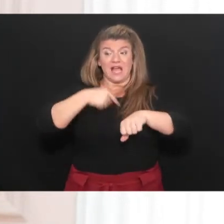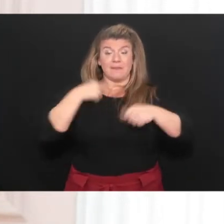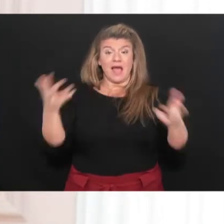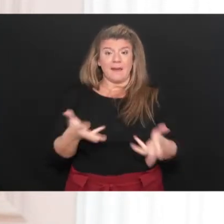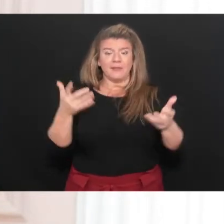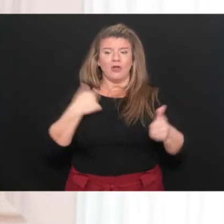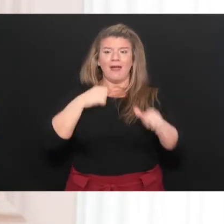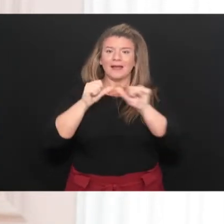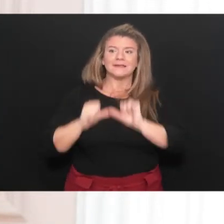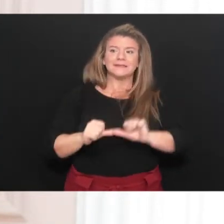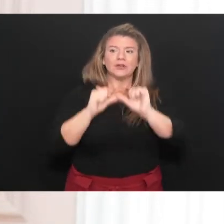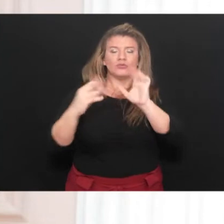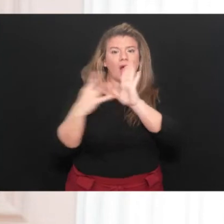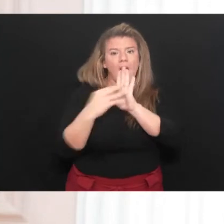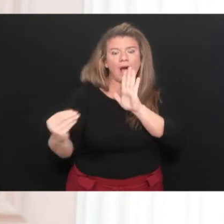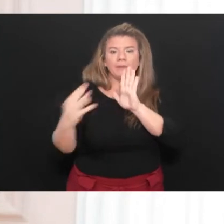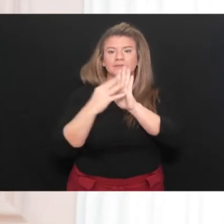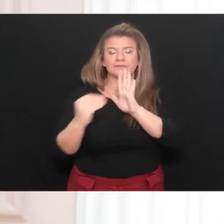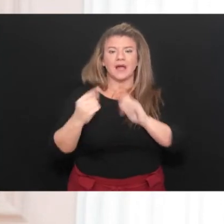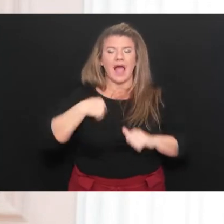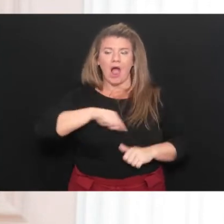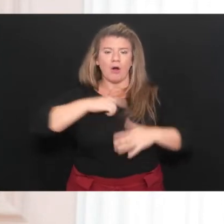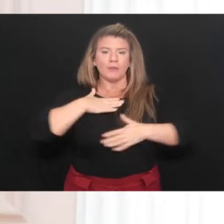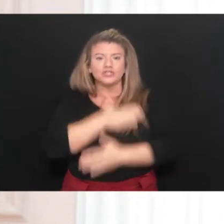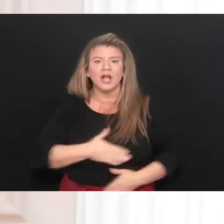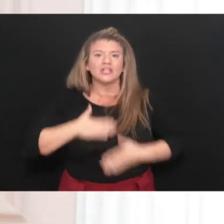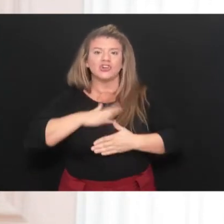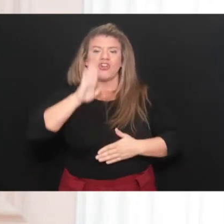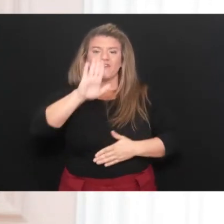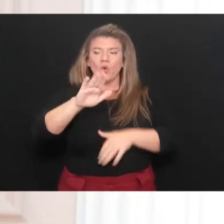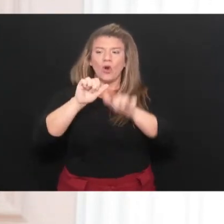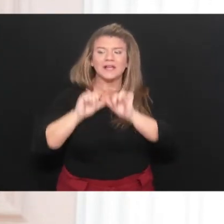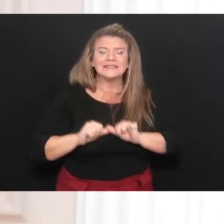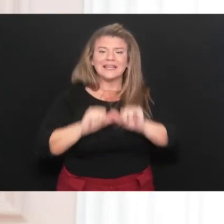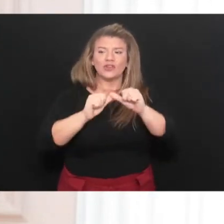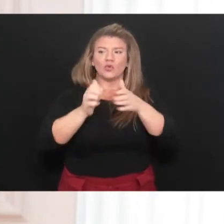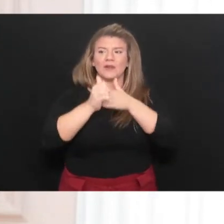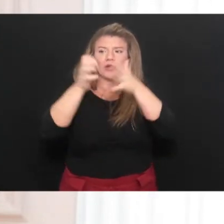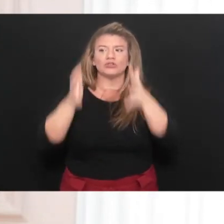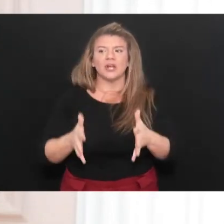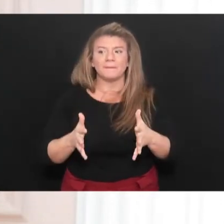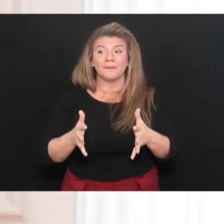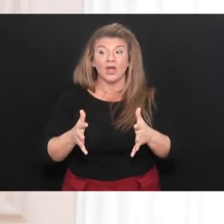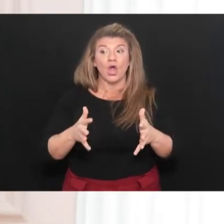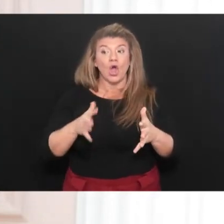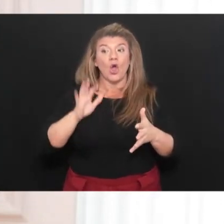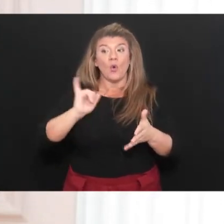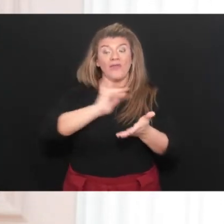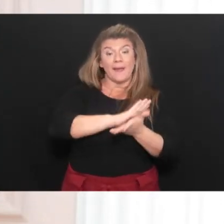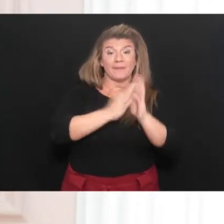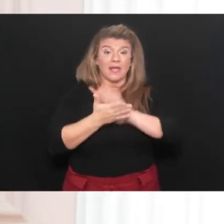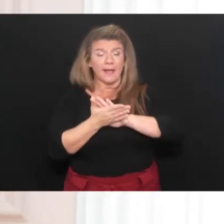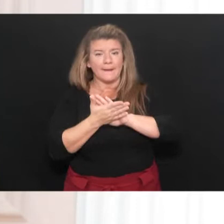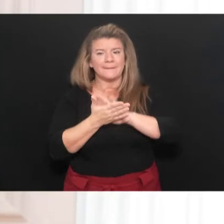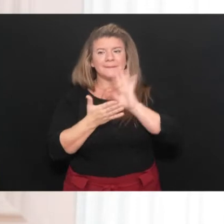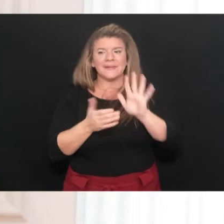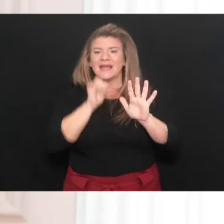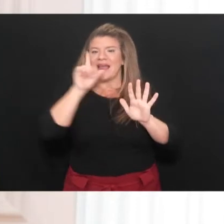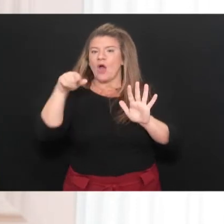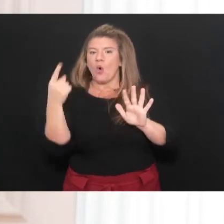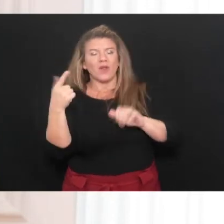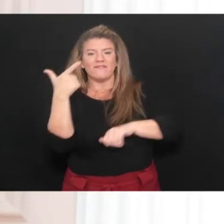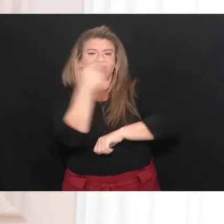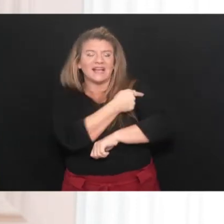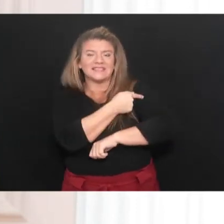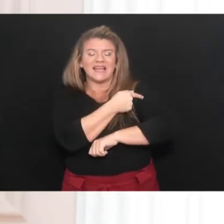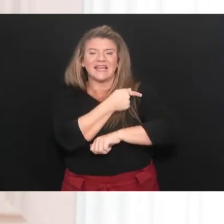to echo just how appreciative we are of your continued leadership when it becomes, not only the vaccinations,